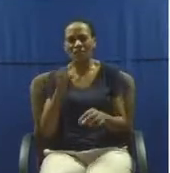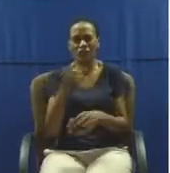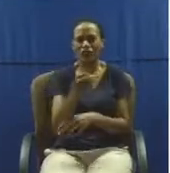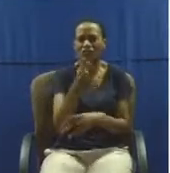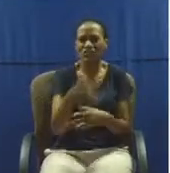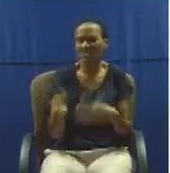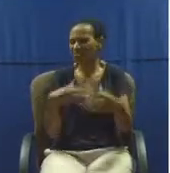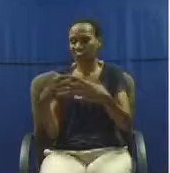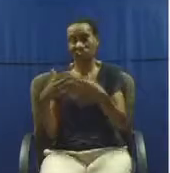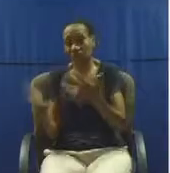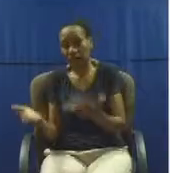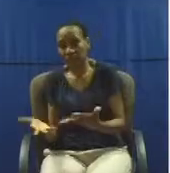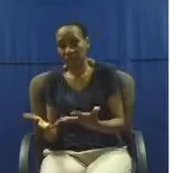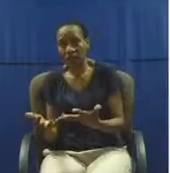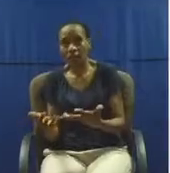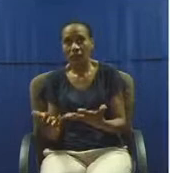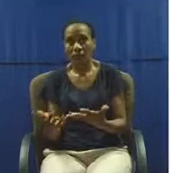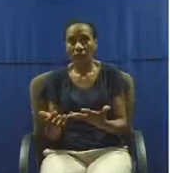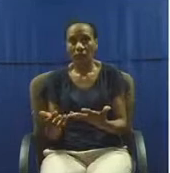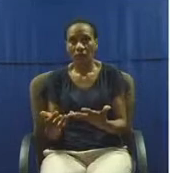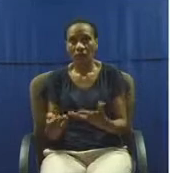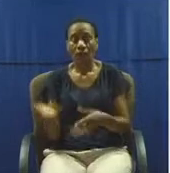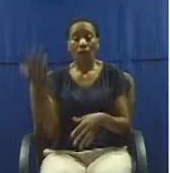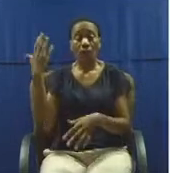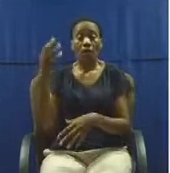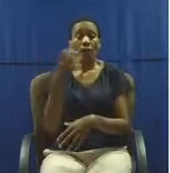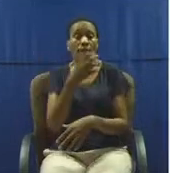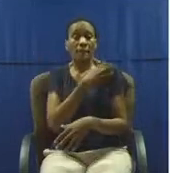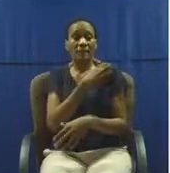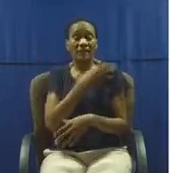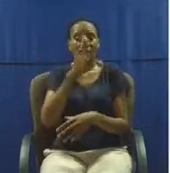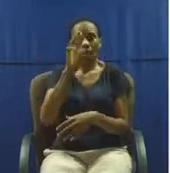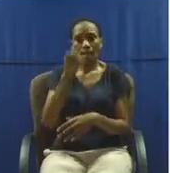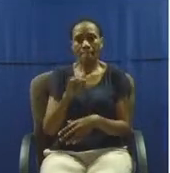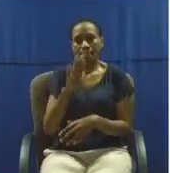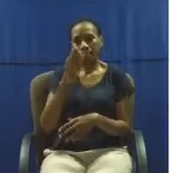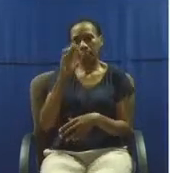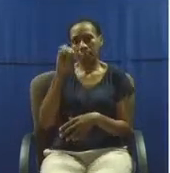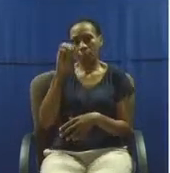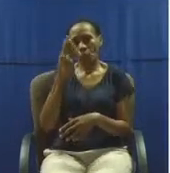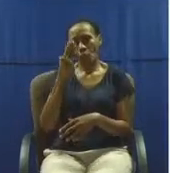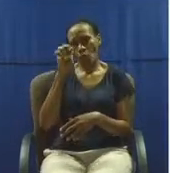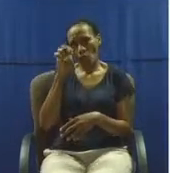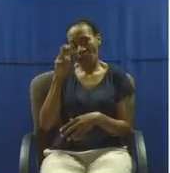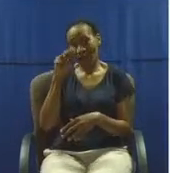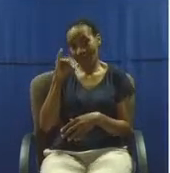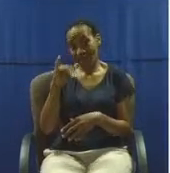or whatever. Former Minister Mboweni would have been very delighted with you.